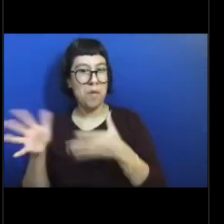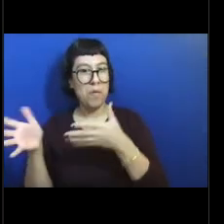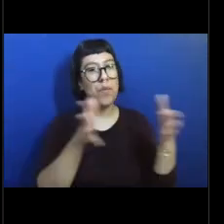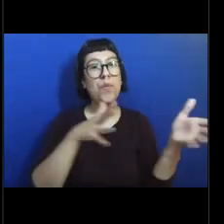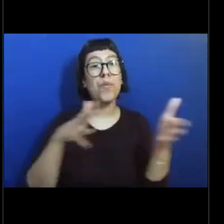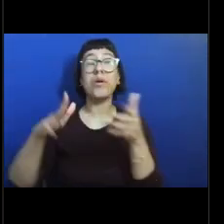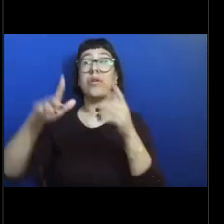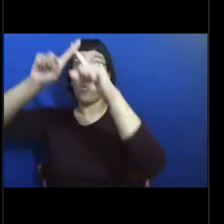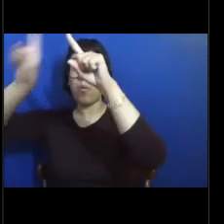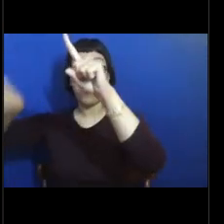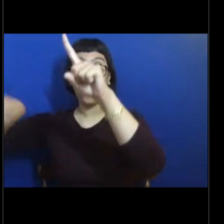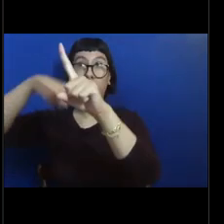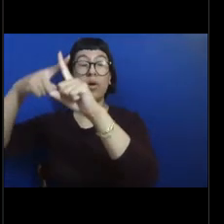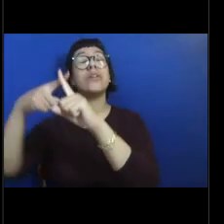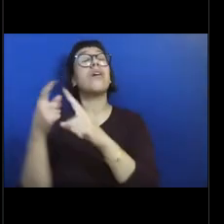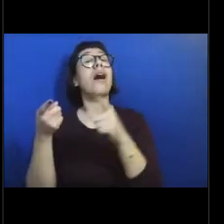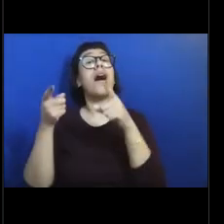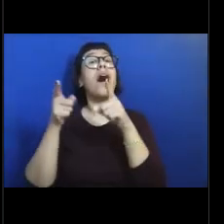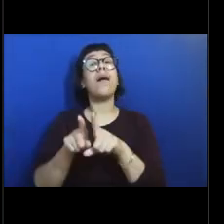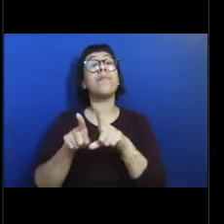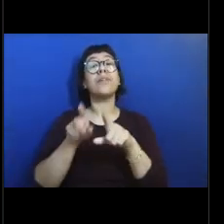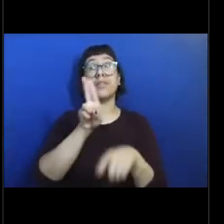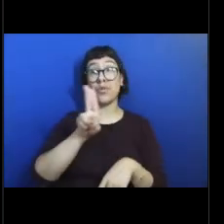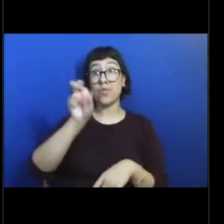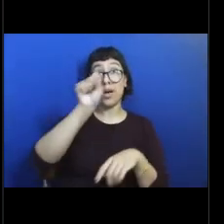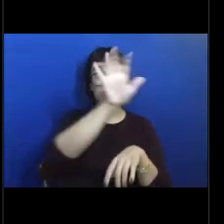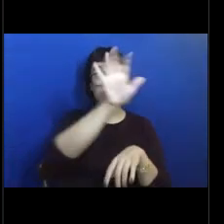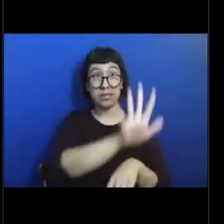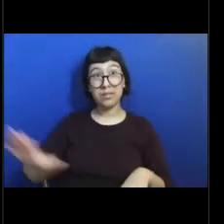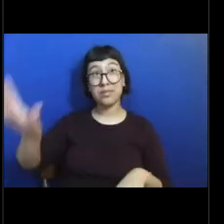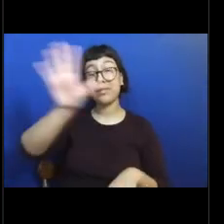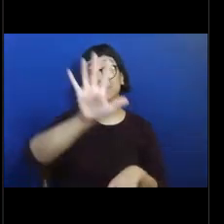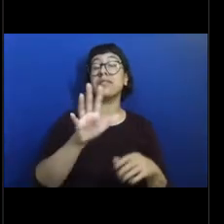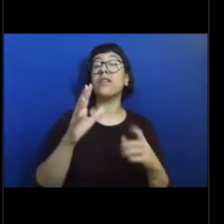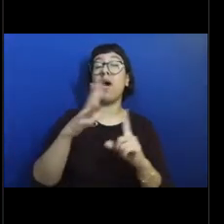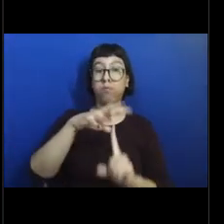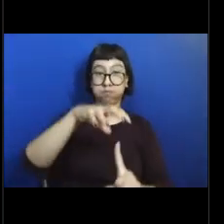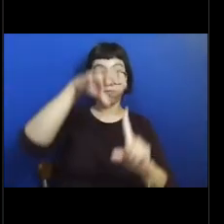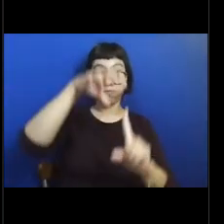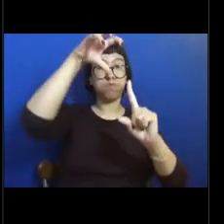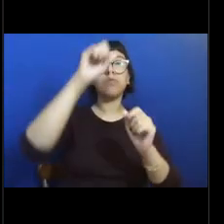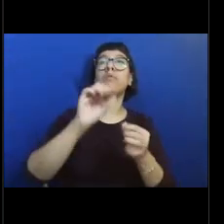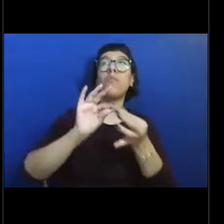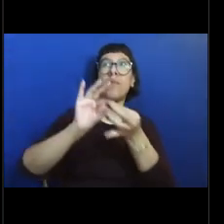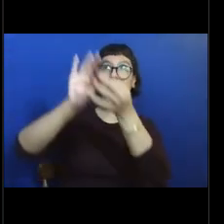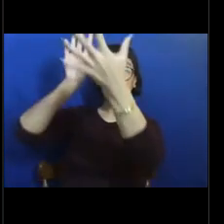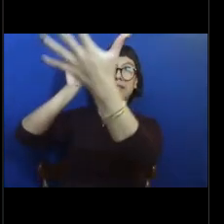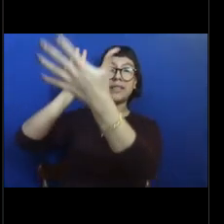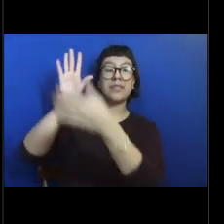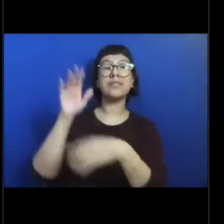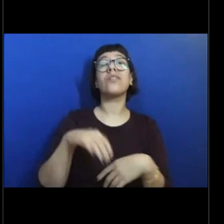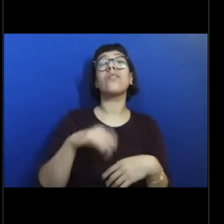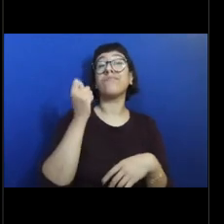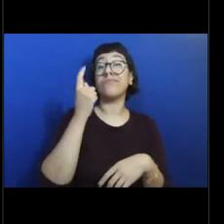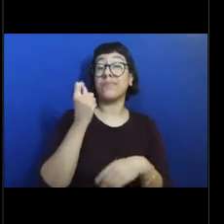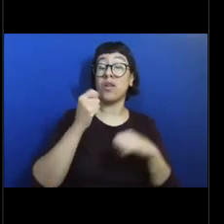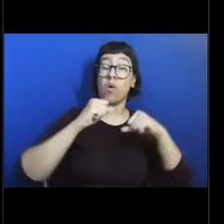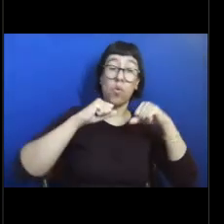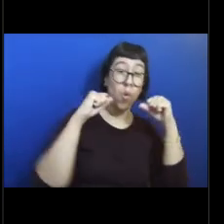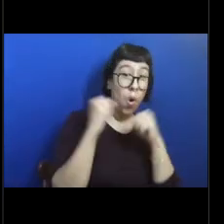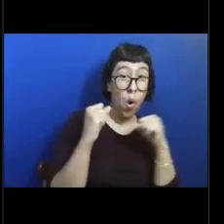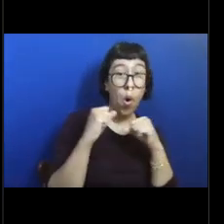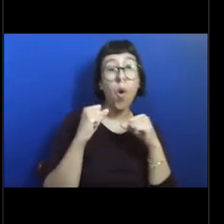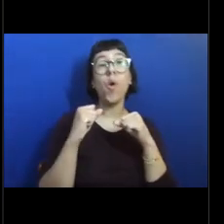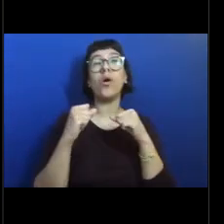the country. And so, where we have cold air and warm air hitting together, that's where we get a lot of showers and thunderstorms. We